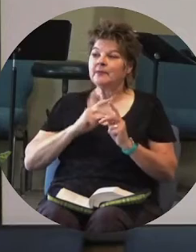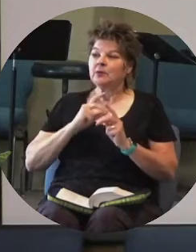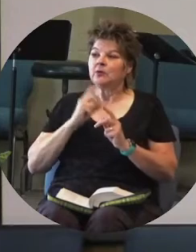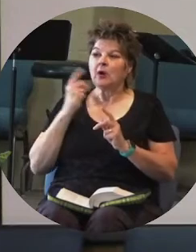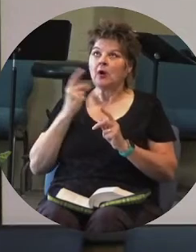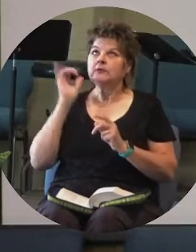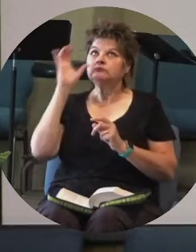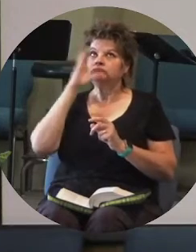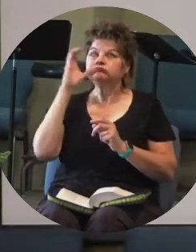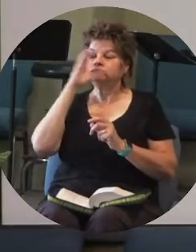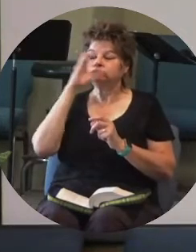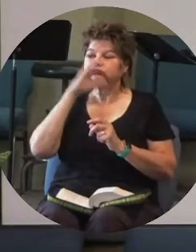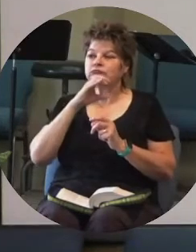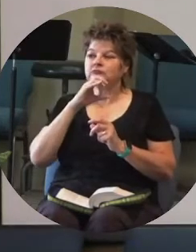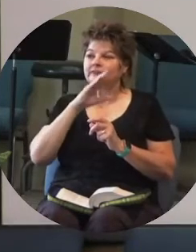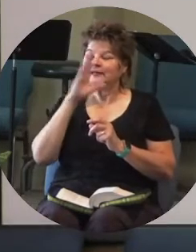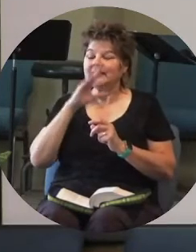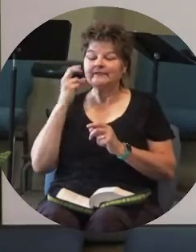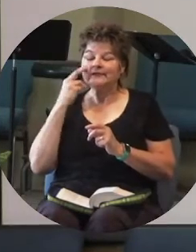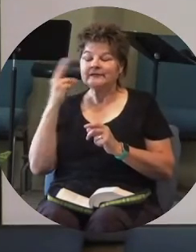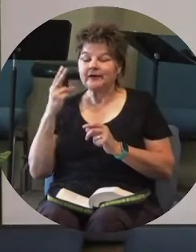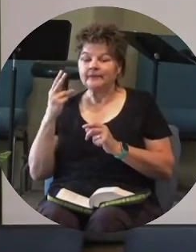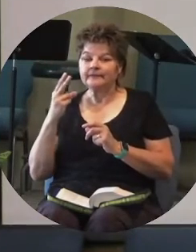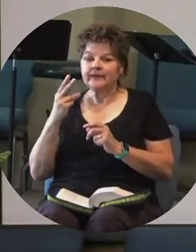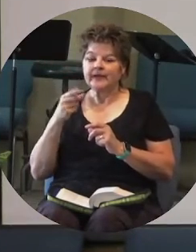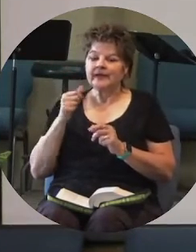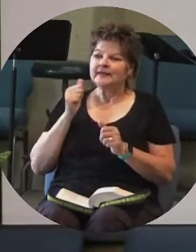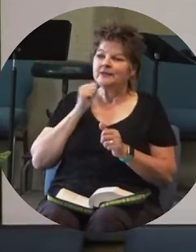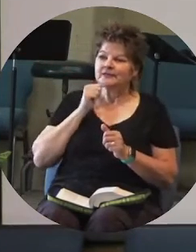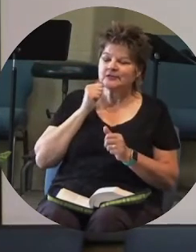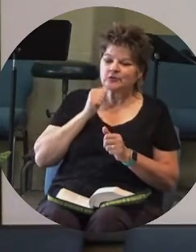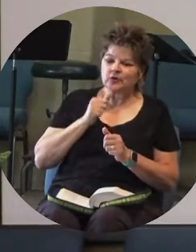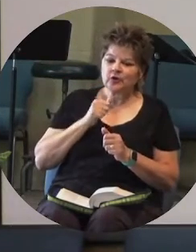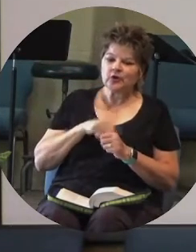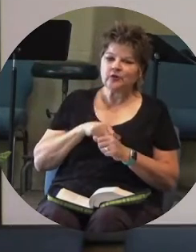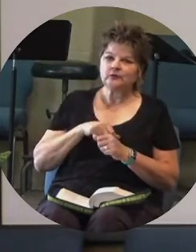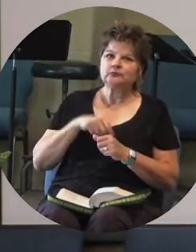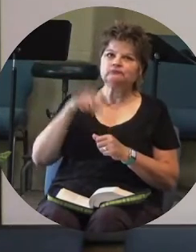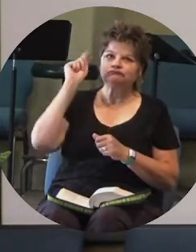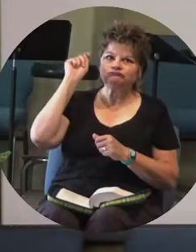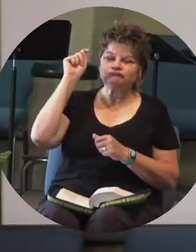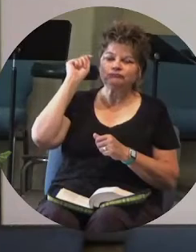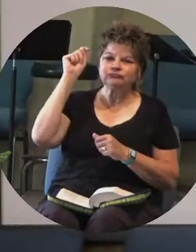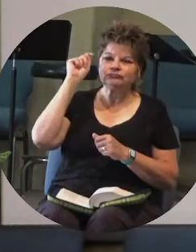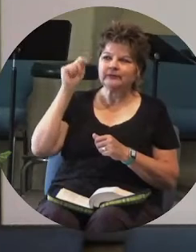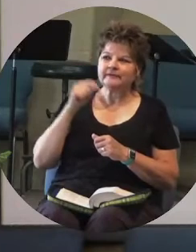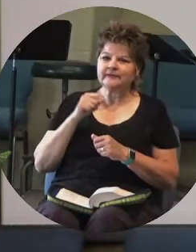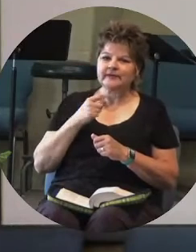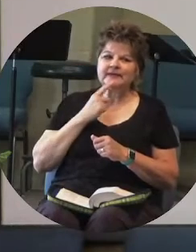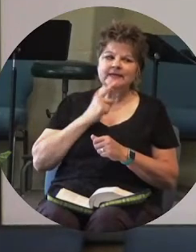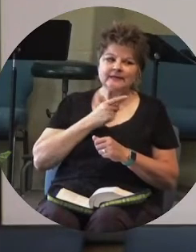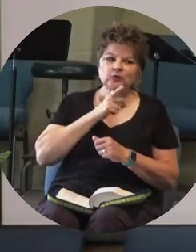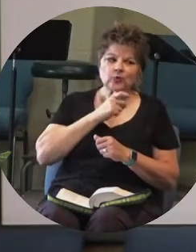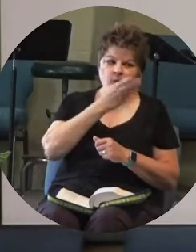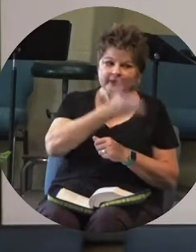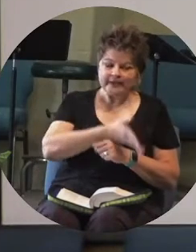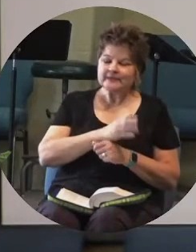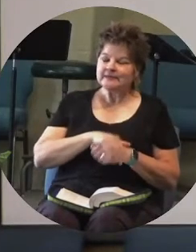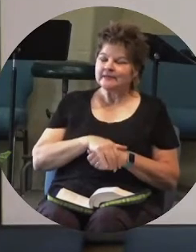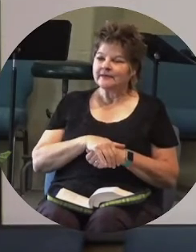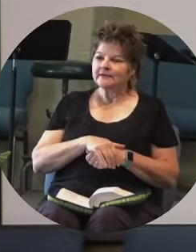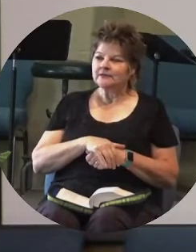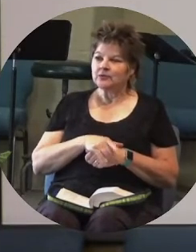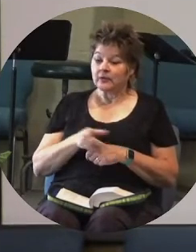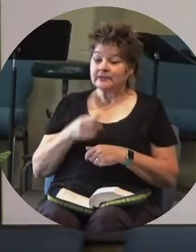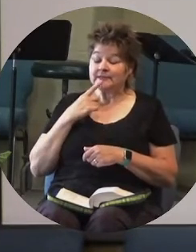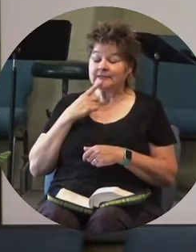him. And he's got this girl who's testifying that he is who he is. So there's no denying that what she was